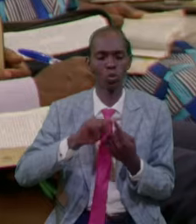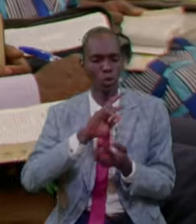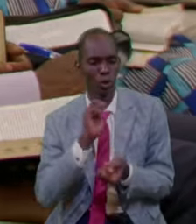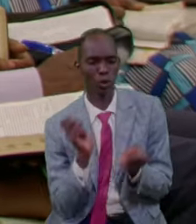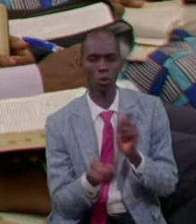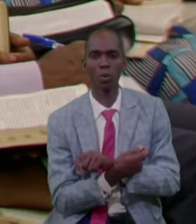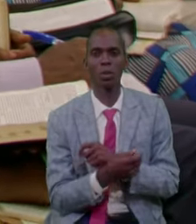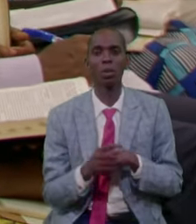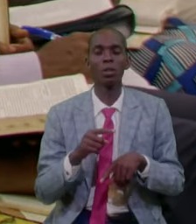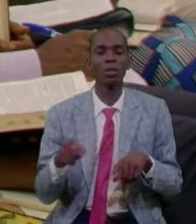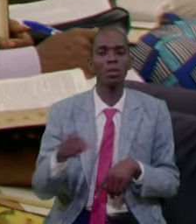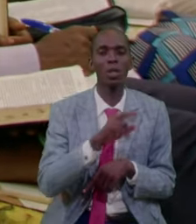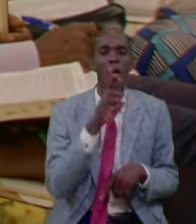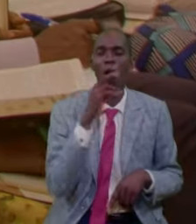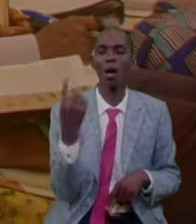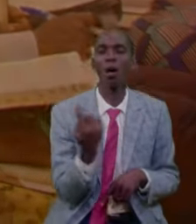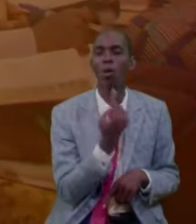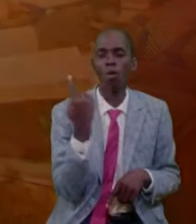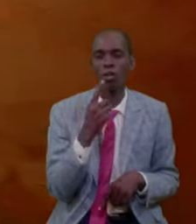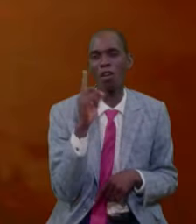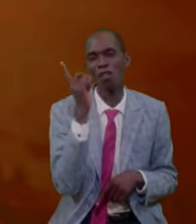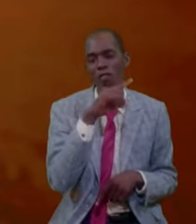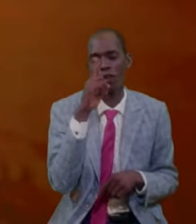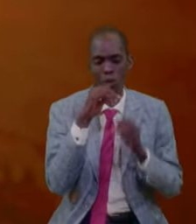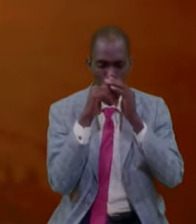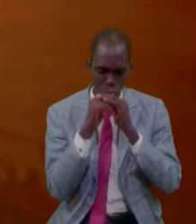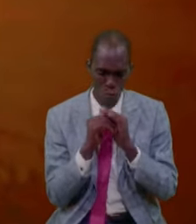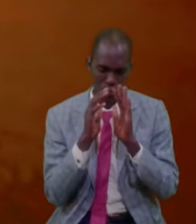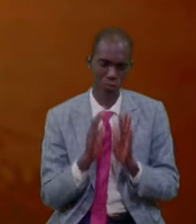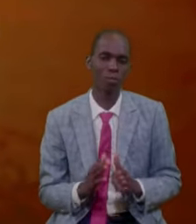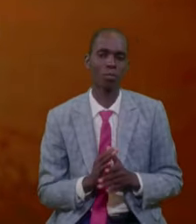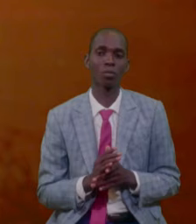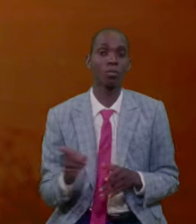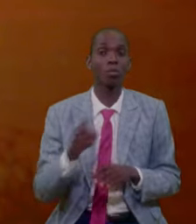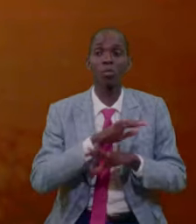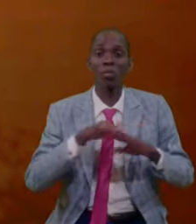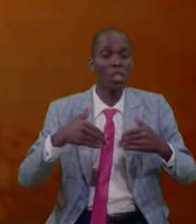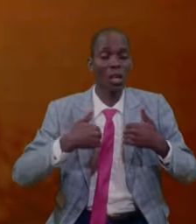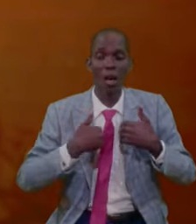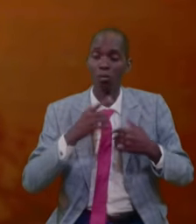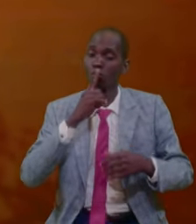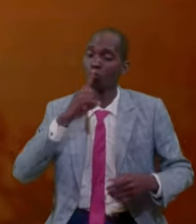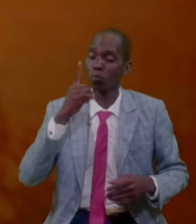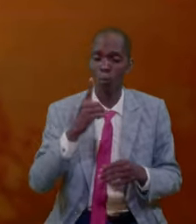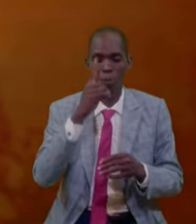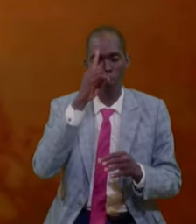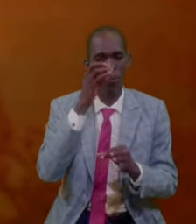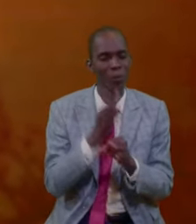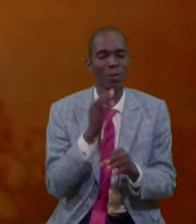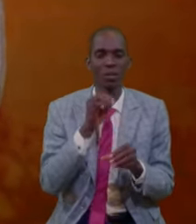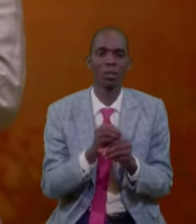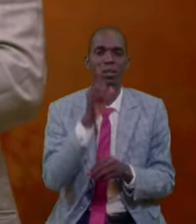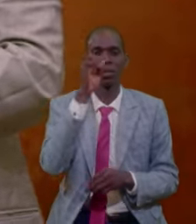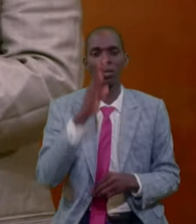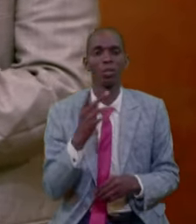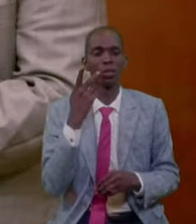superficial worshipers. They didn't have faith real faith in God. In